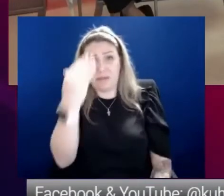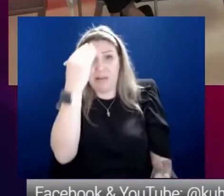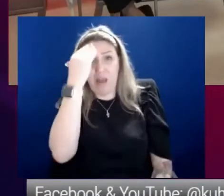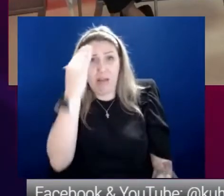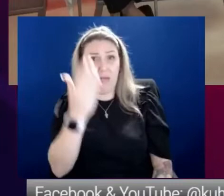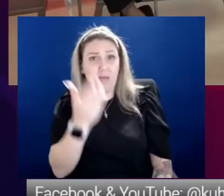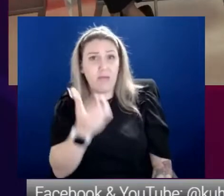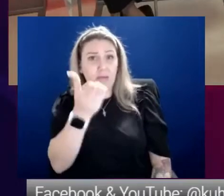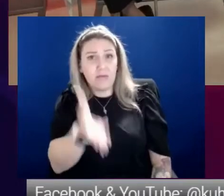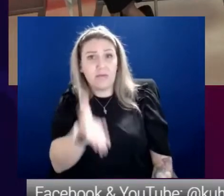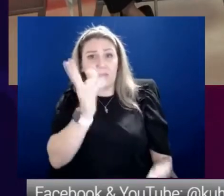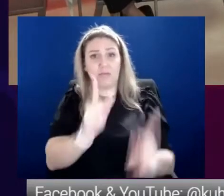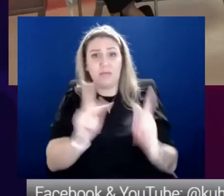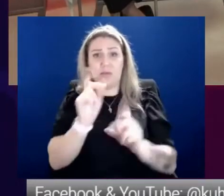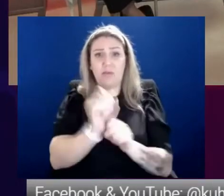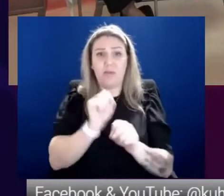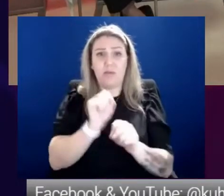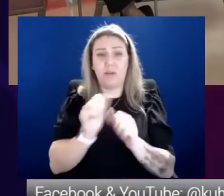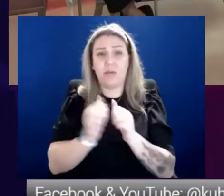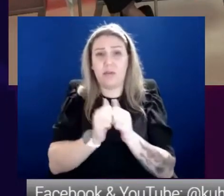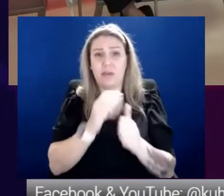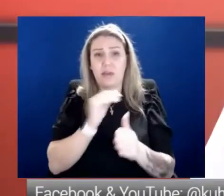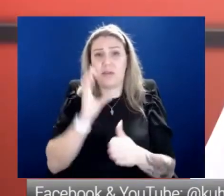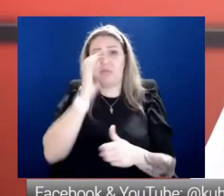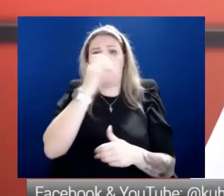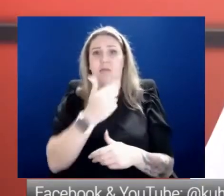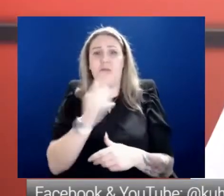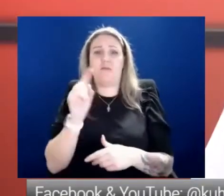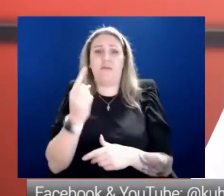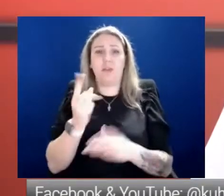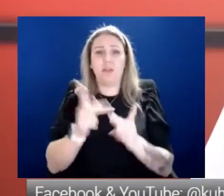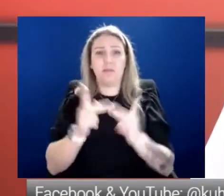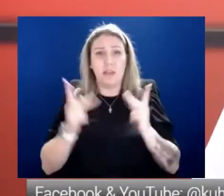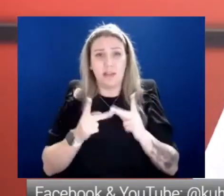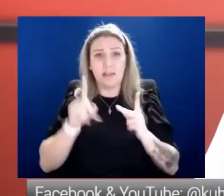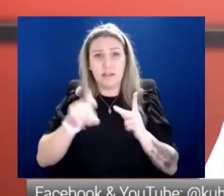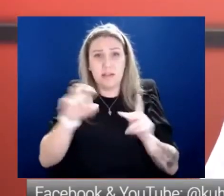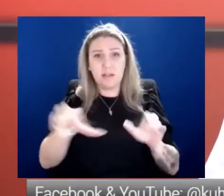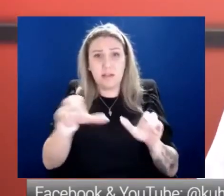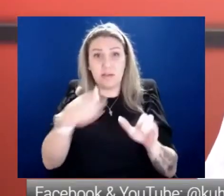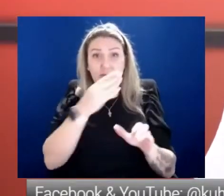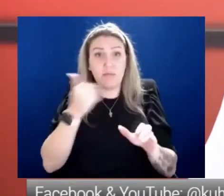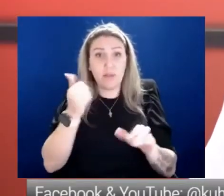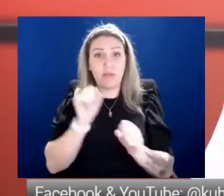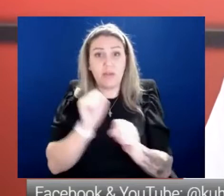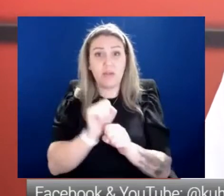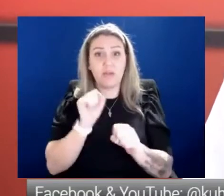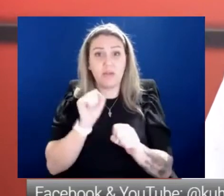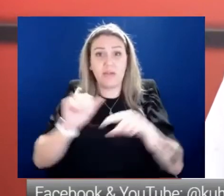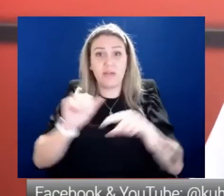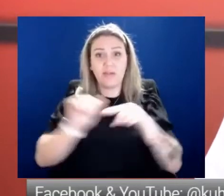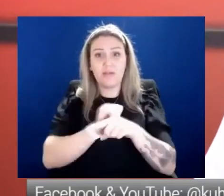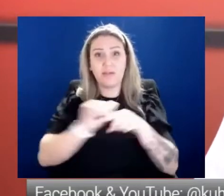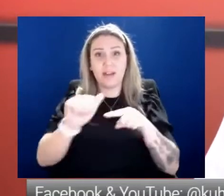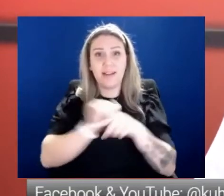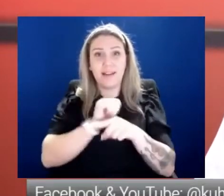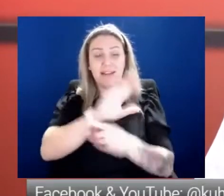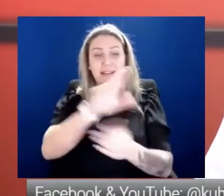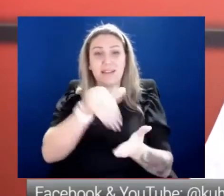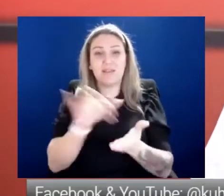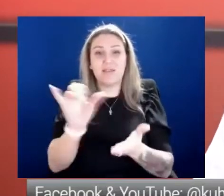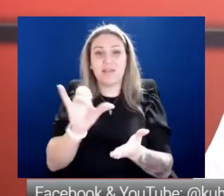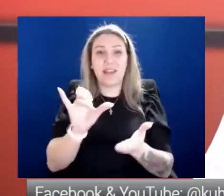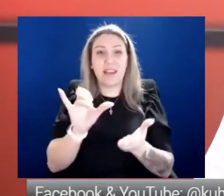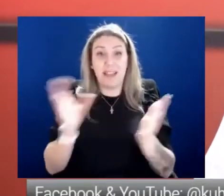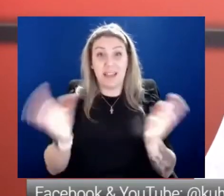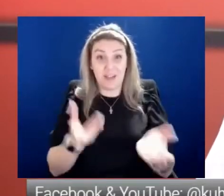start and ironically, I think one of the first places that needs to do a better job is training centers like here or anywhere